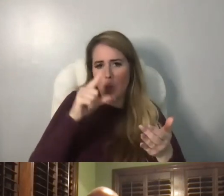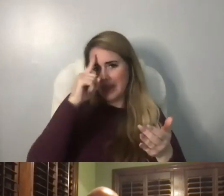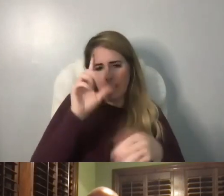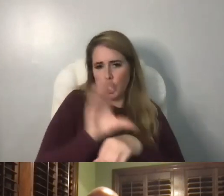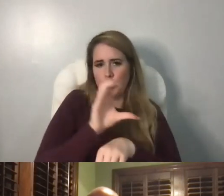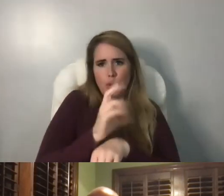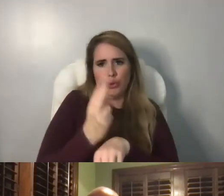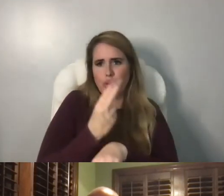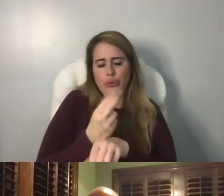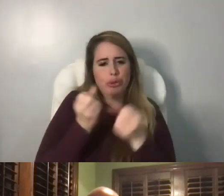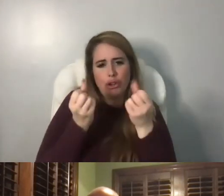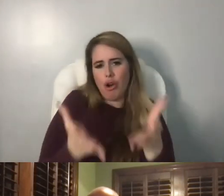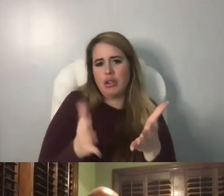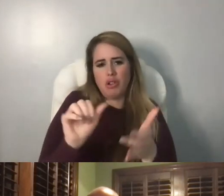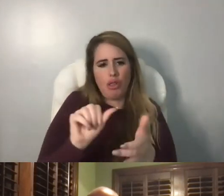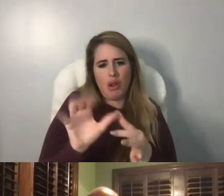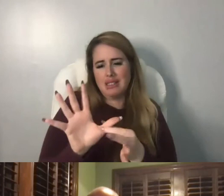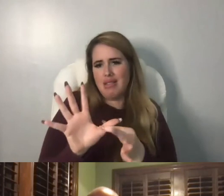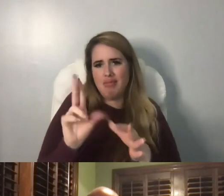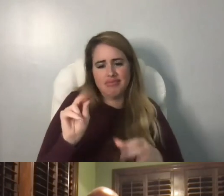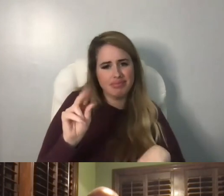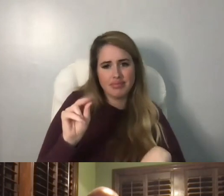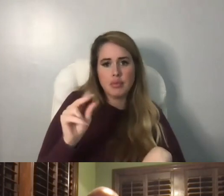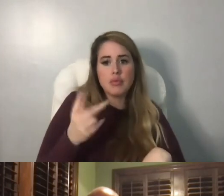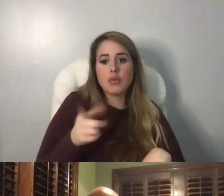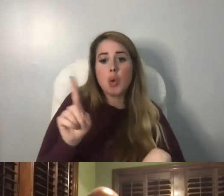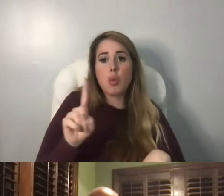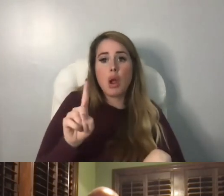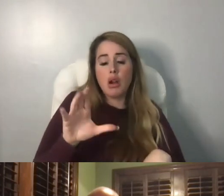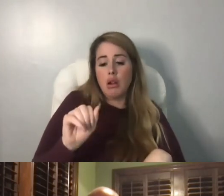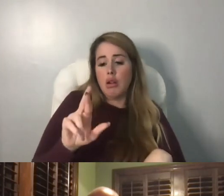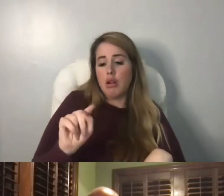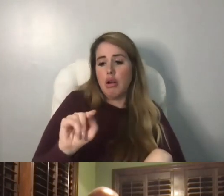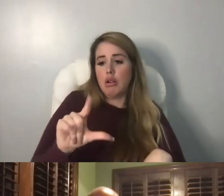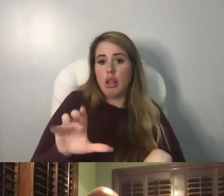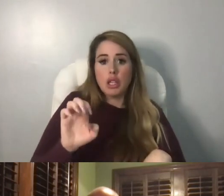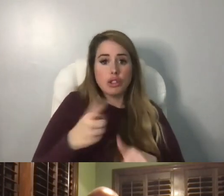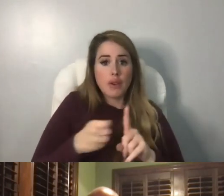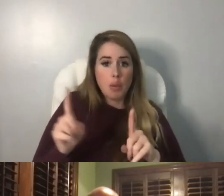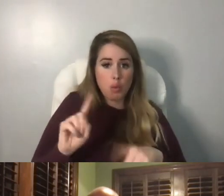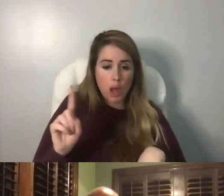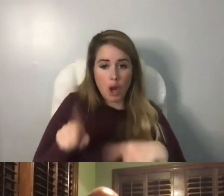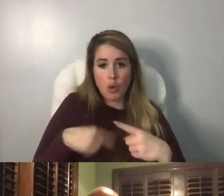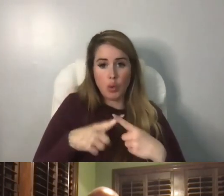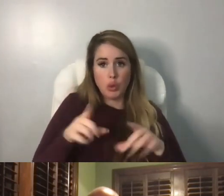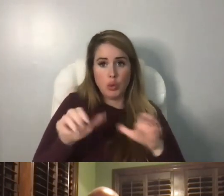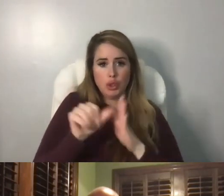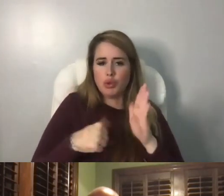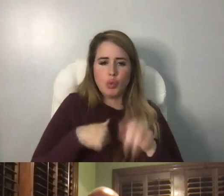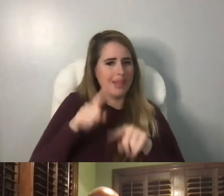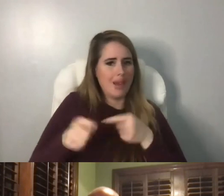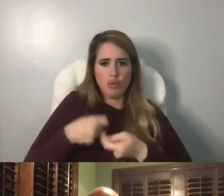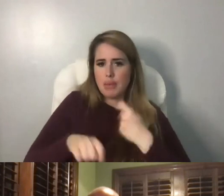has anything to do with arthritis in the thumb. Where does cartilage come from? When you perform surgery, we cannot